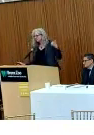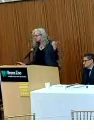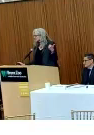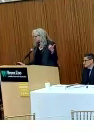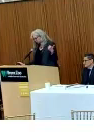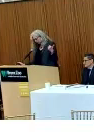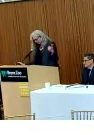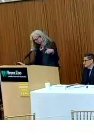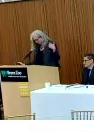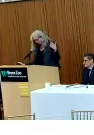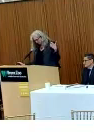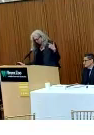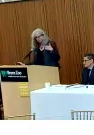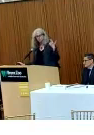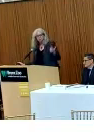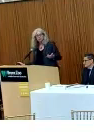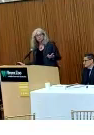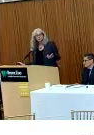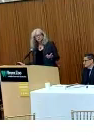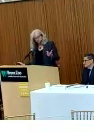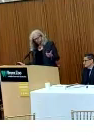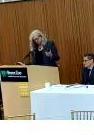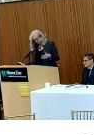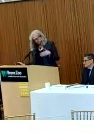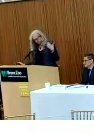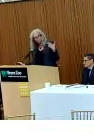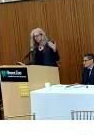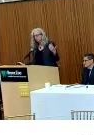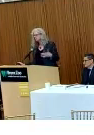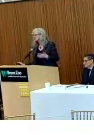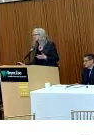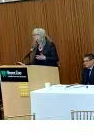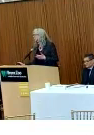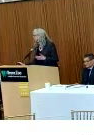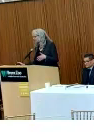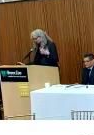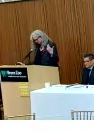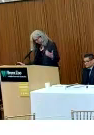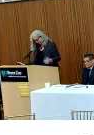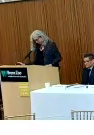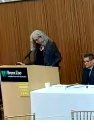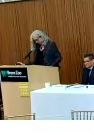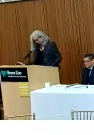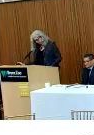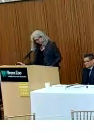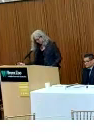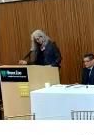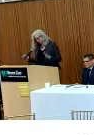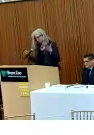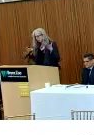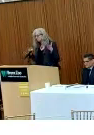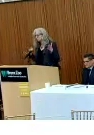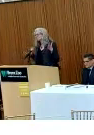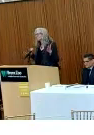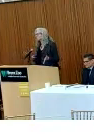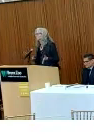at dismission of loan applications approvals or denials the pricing of loan products um and that